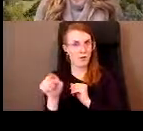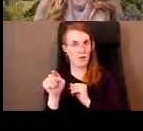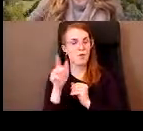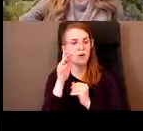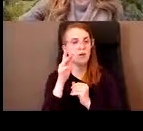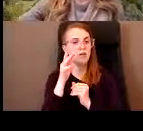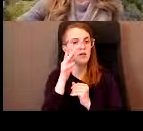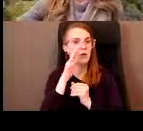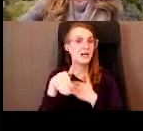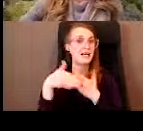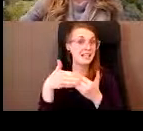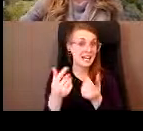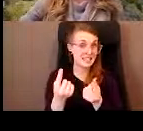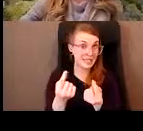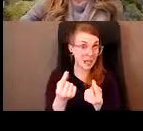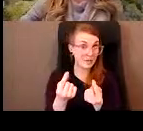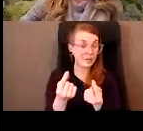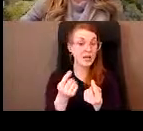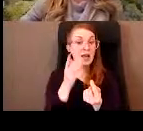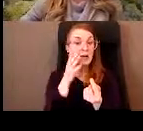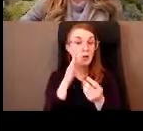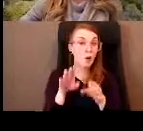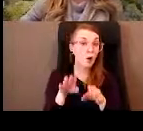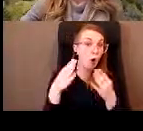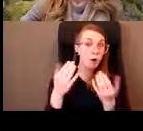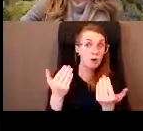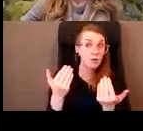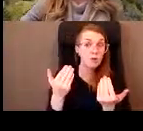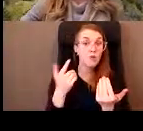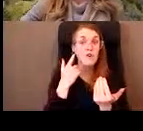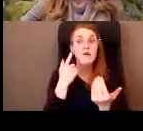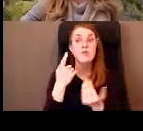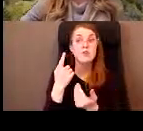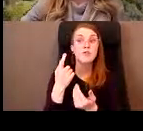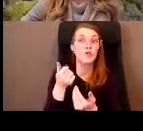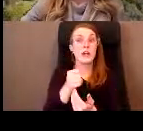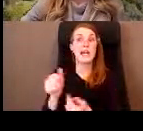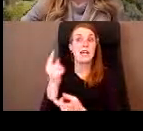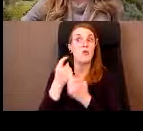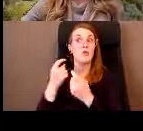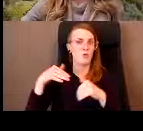next steps and then open it up for any unanswered questions that we haven't got to in the Q&A.